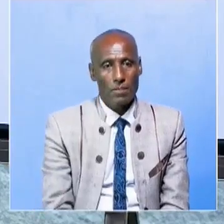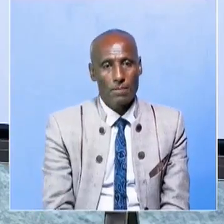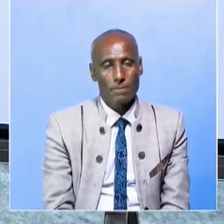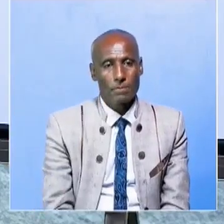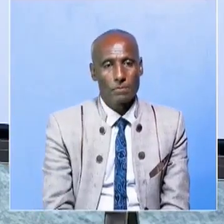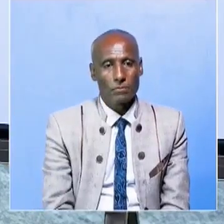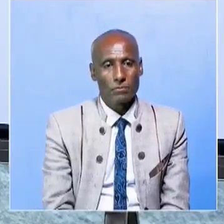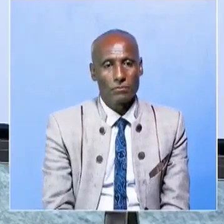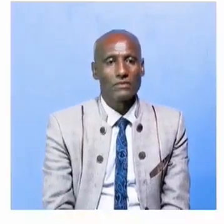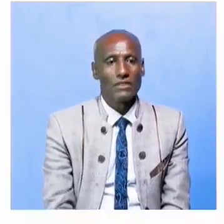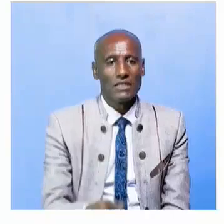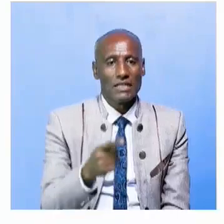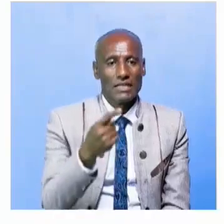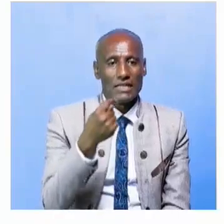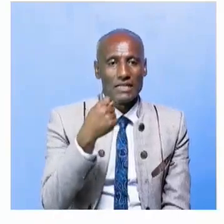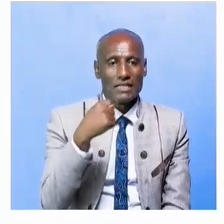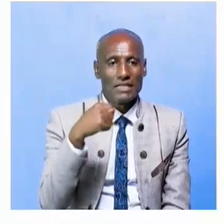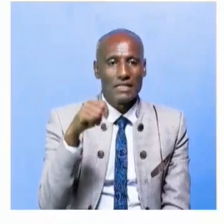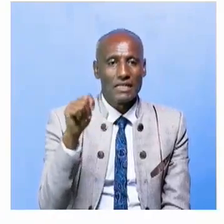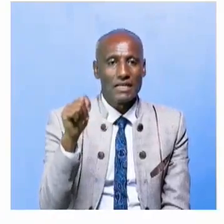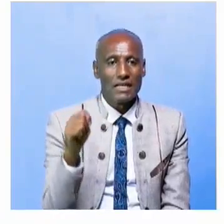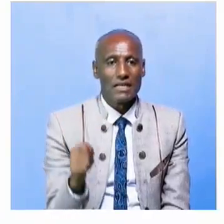Number 1.